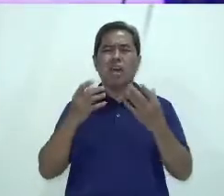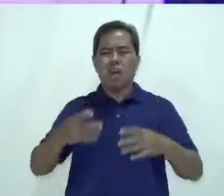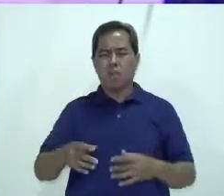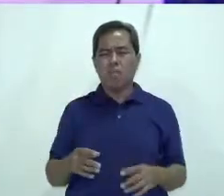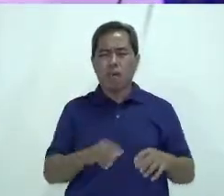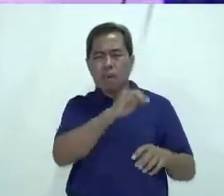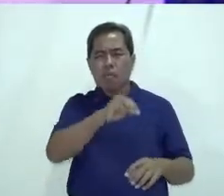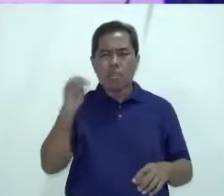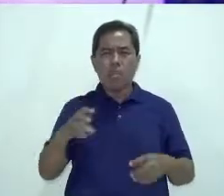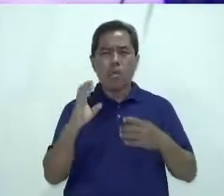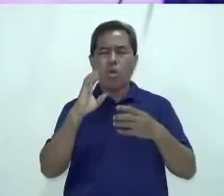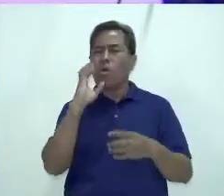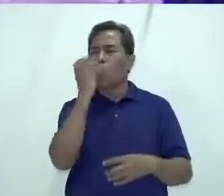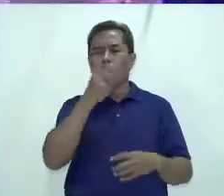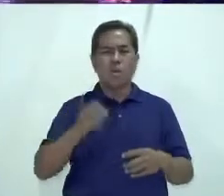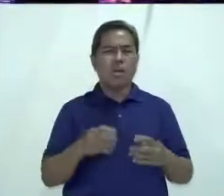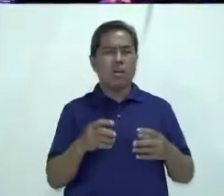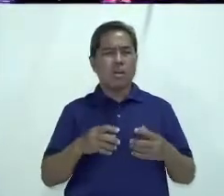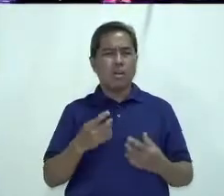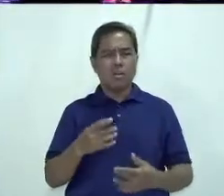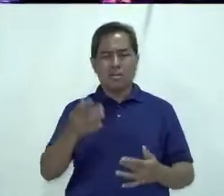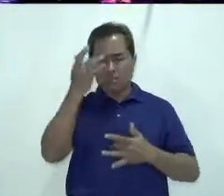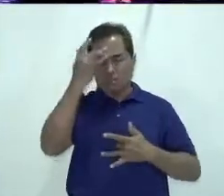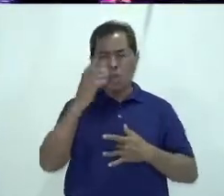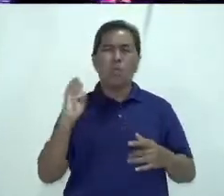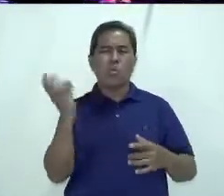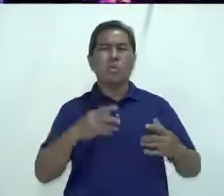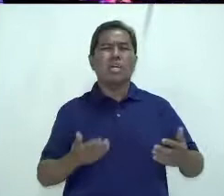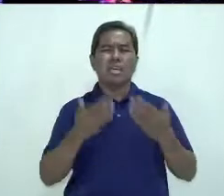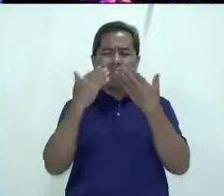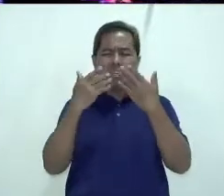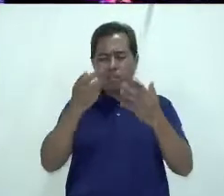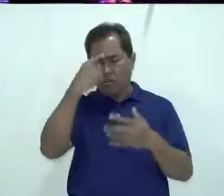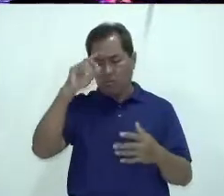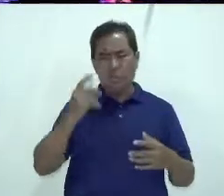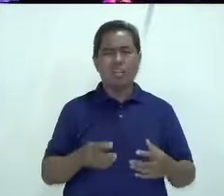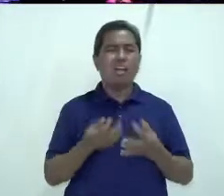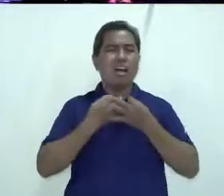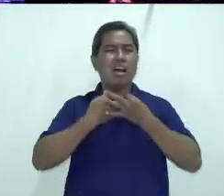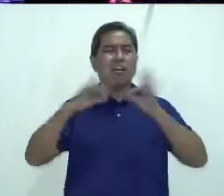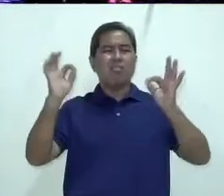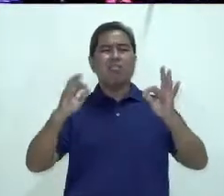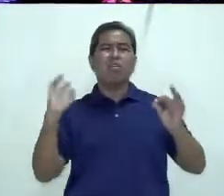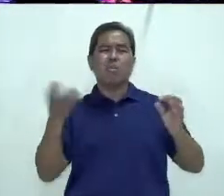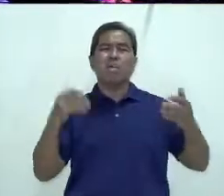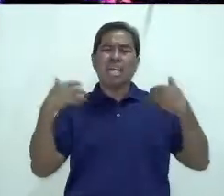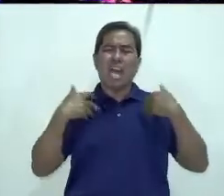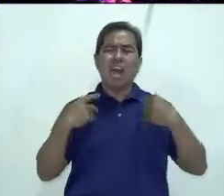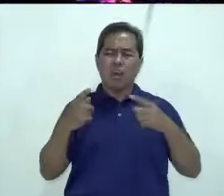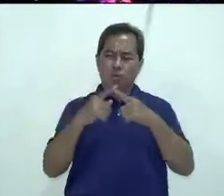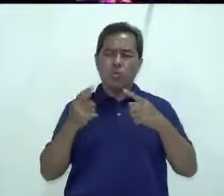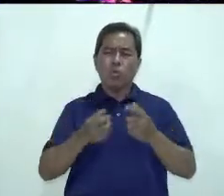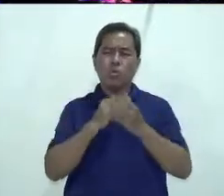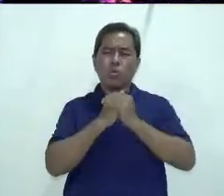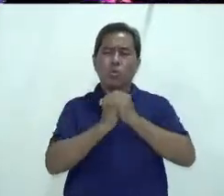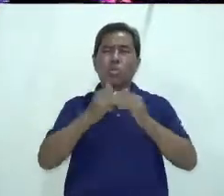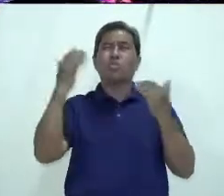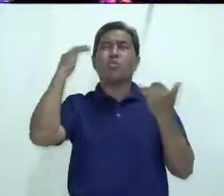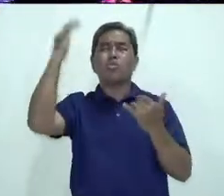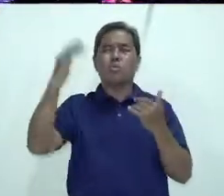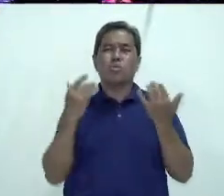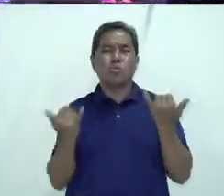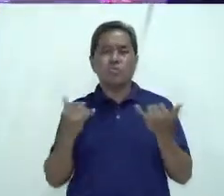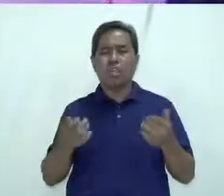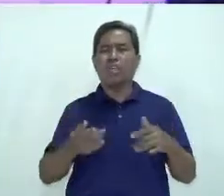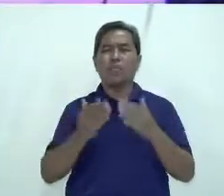healing that we have in you. Lord, we thank you for the freedom that we have in you, Lord God, to worship you, Lord, today. Thank you for the peace, Lord